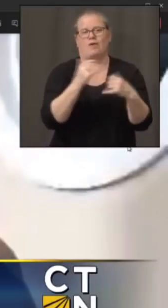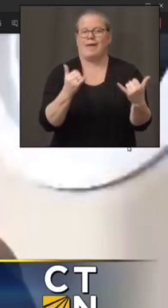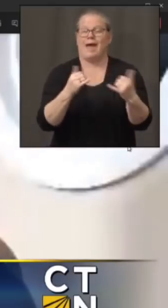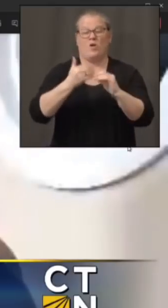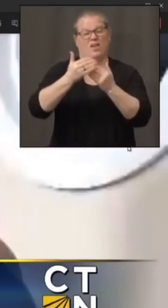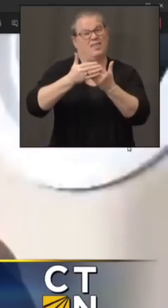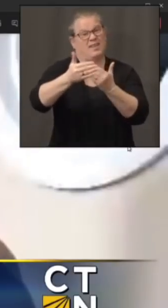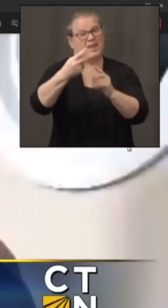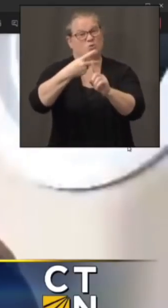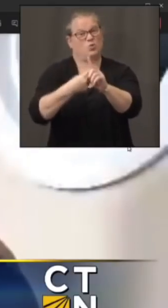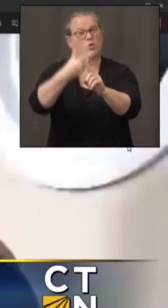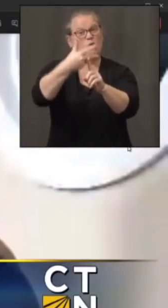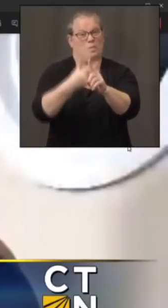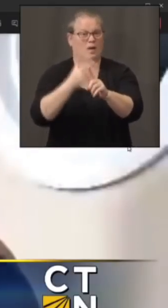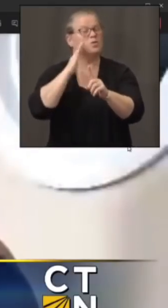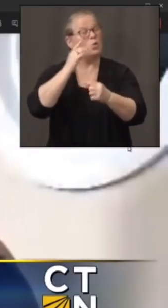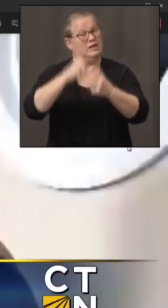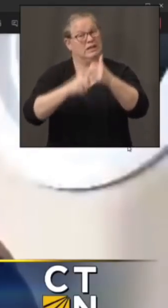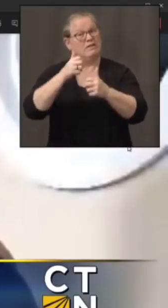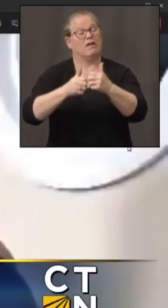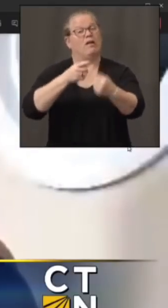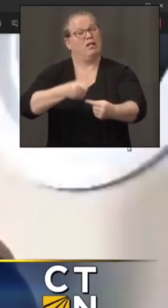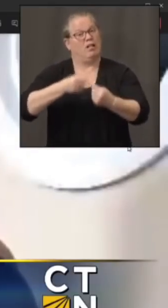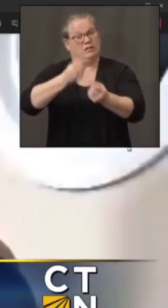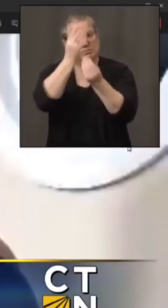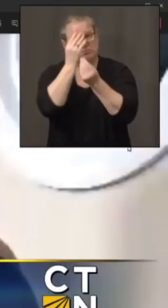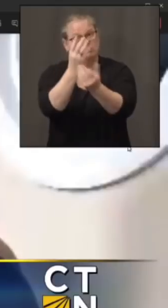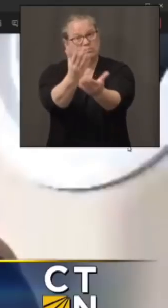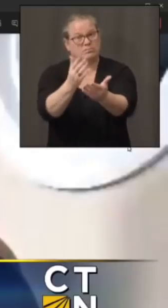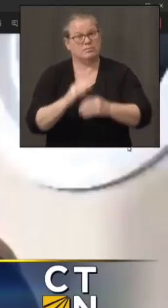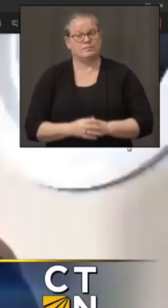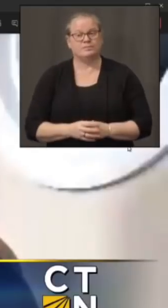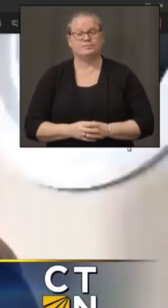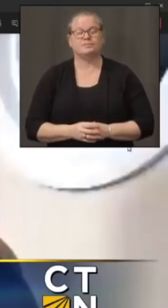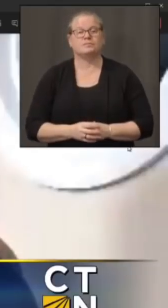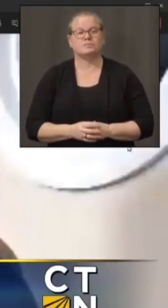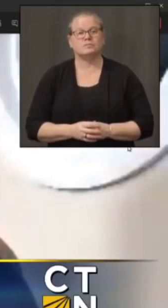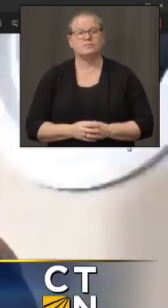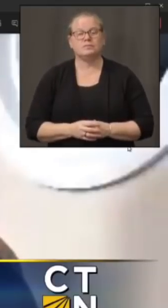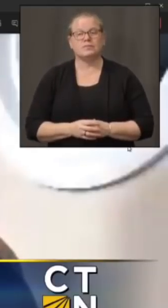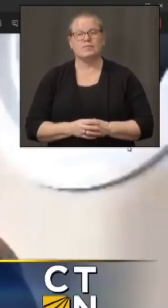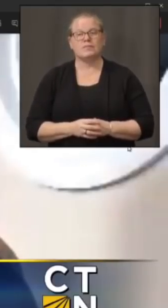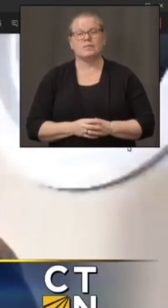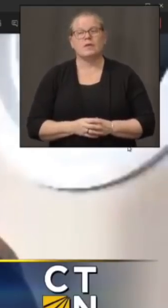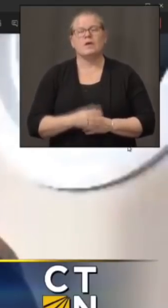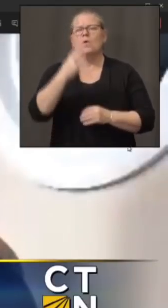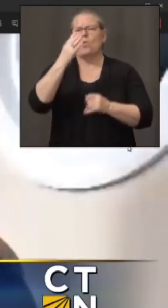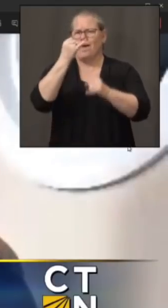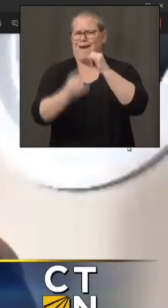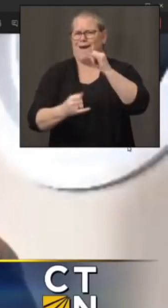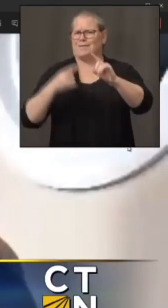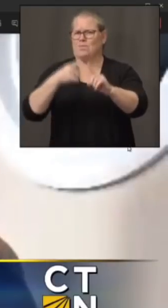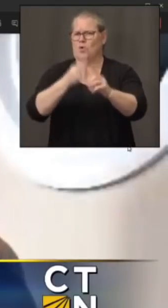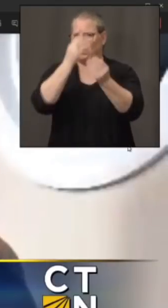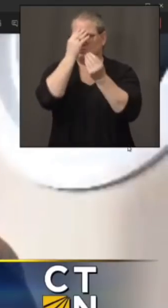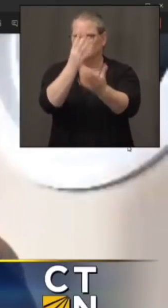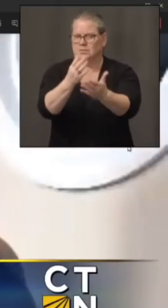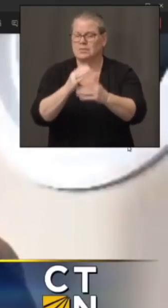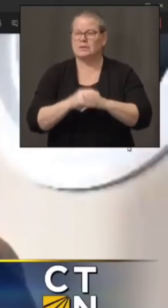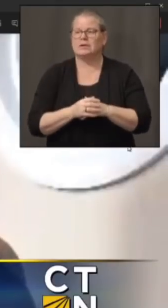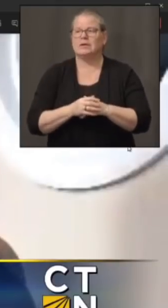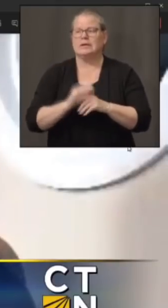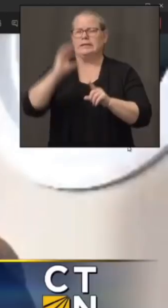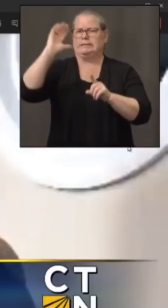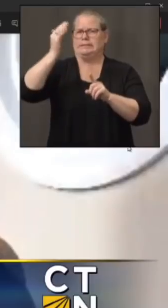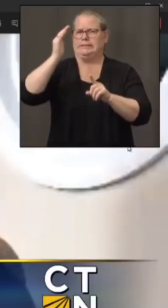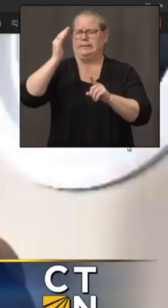sort of one final point. This is really the sort of 8th inning, if you will. I think this is the final stage of the acute